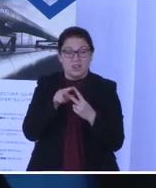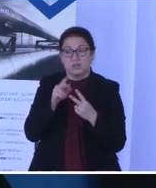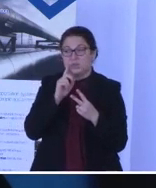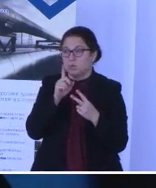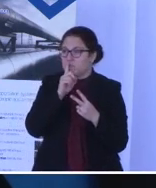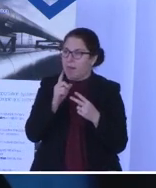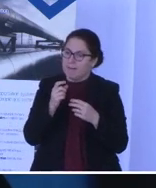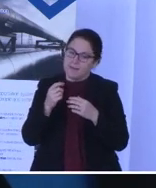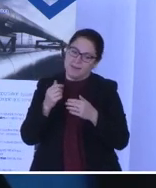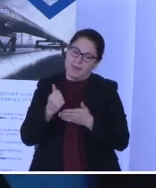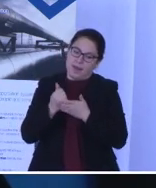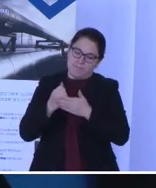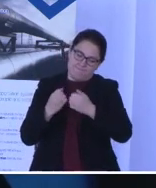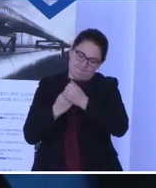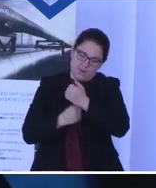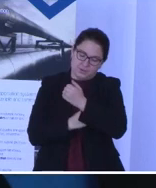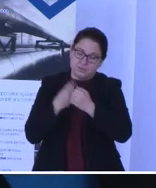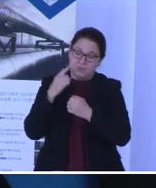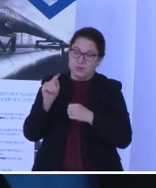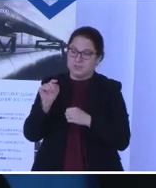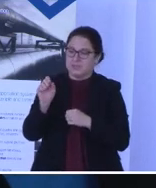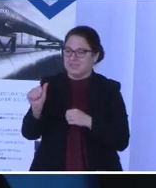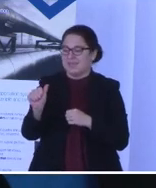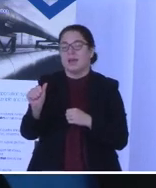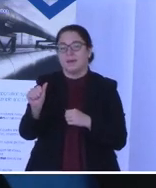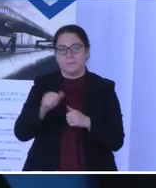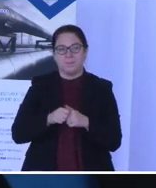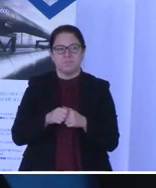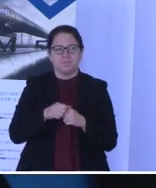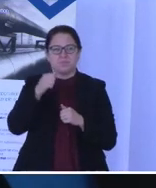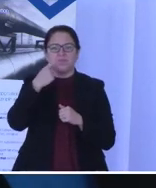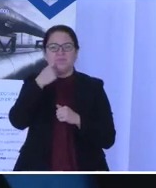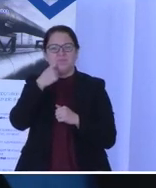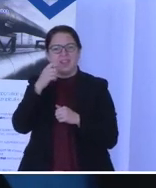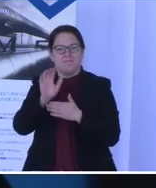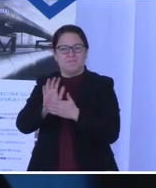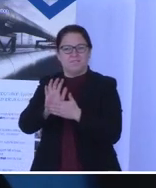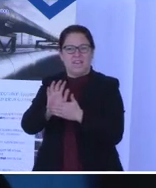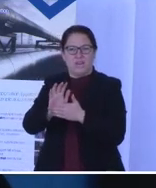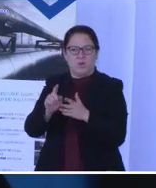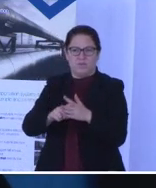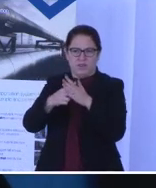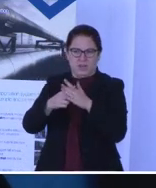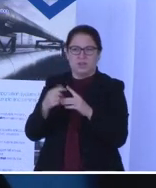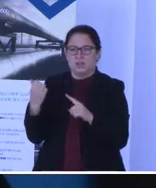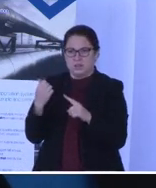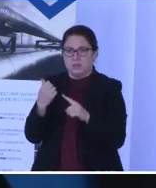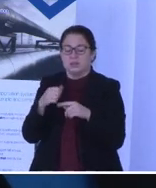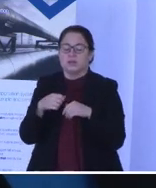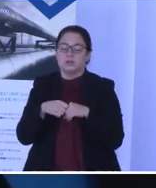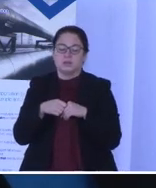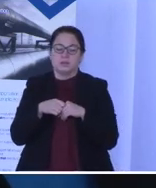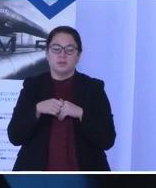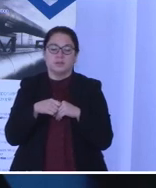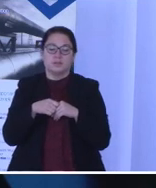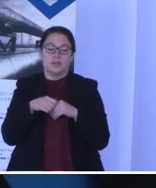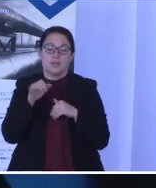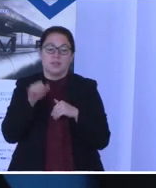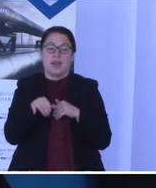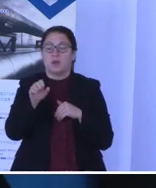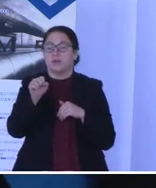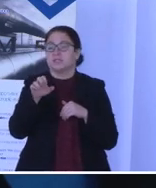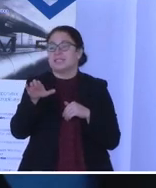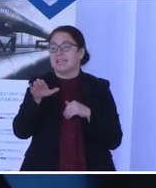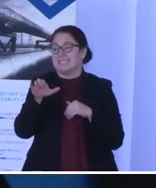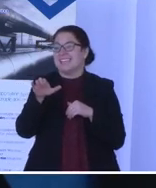the early days and months following the attack. And that video that we played at the very beginning of the ceremony was Secretary Mineta's